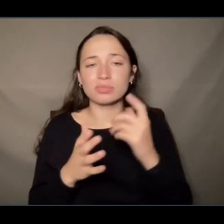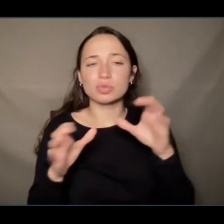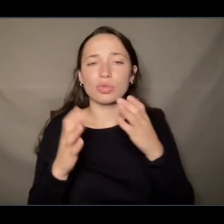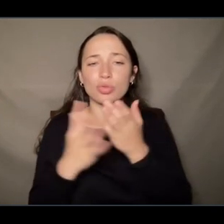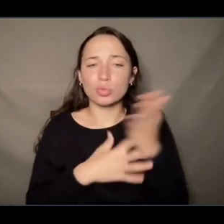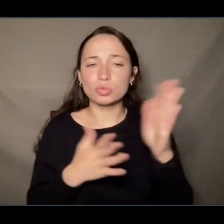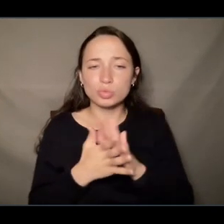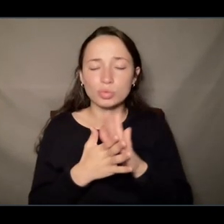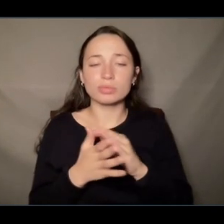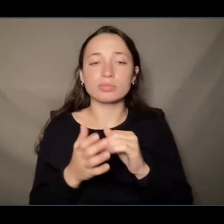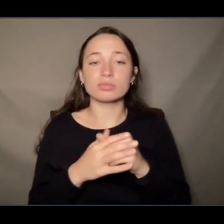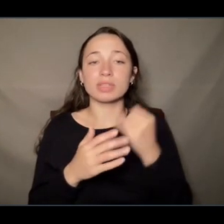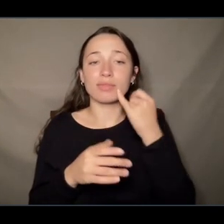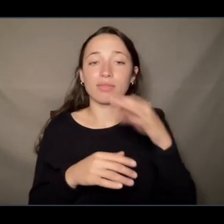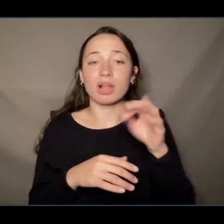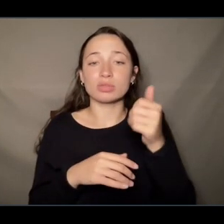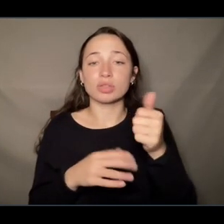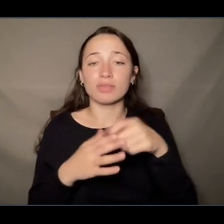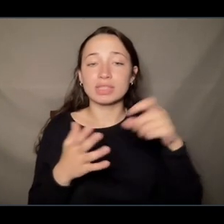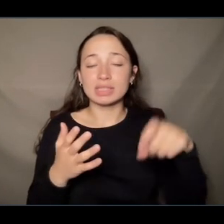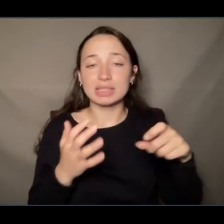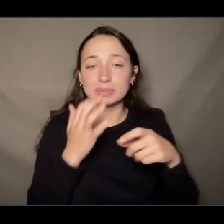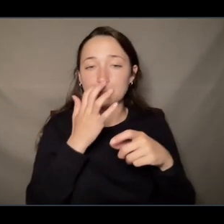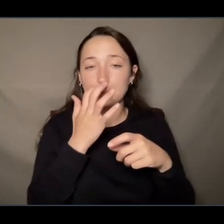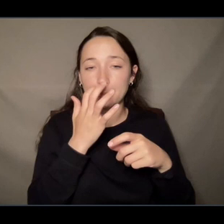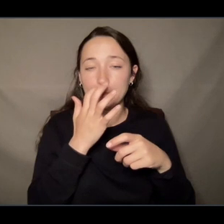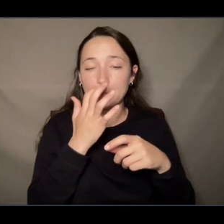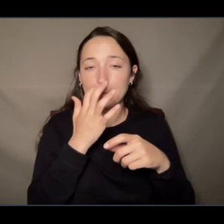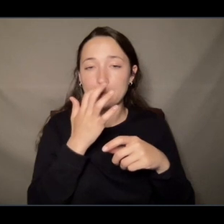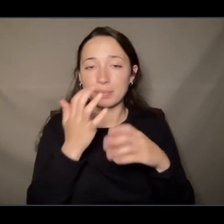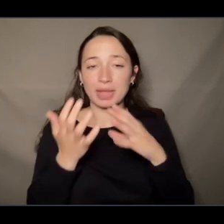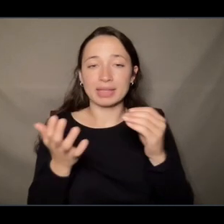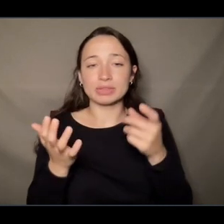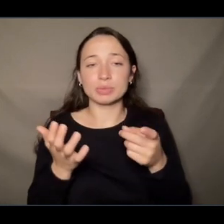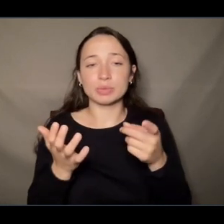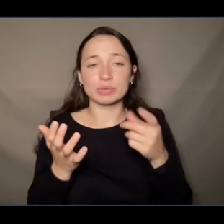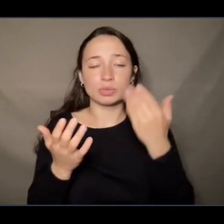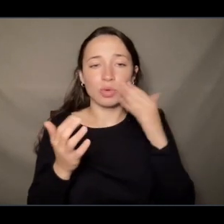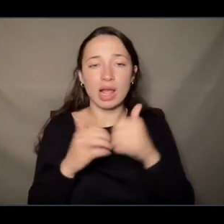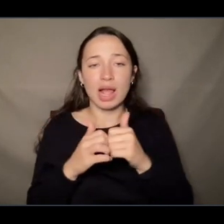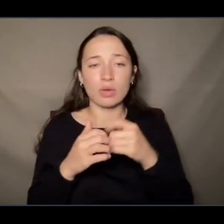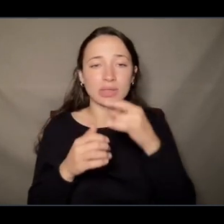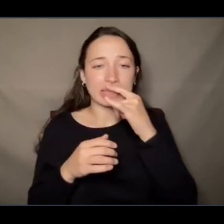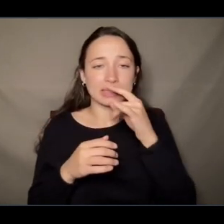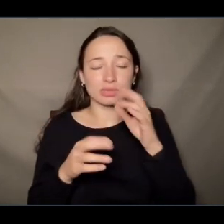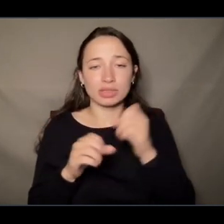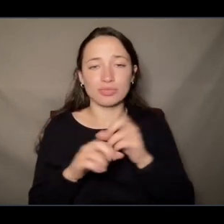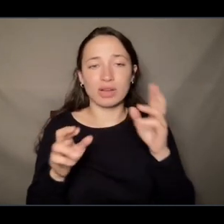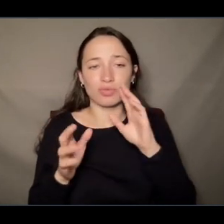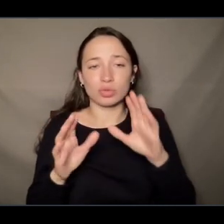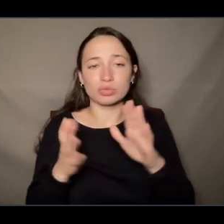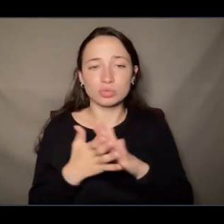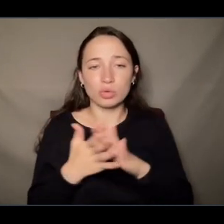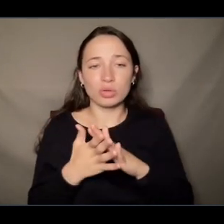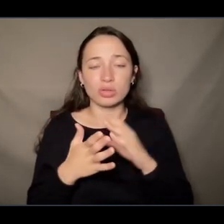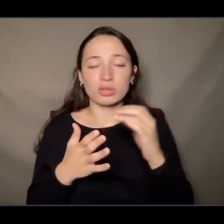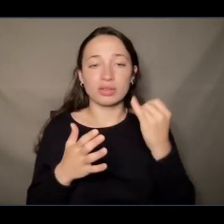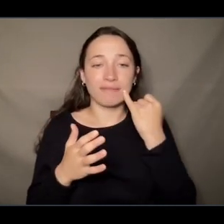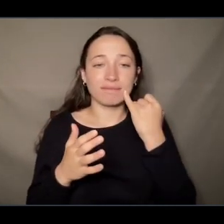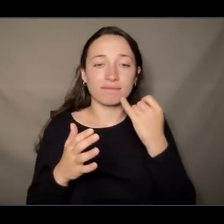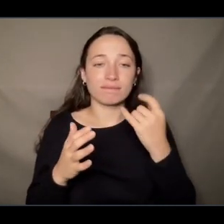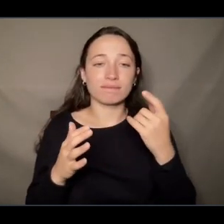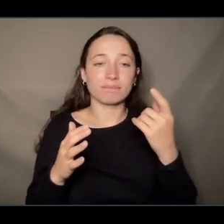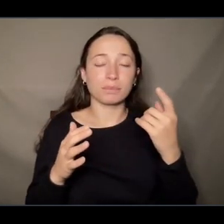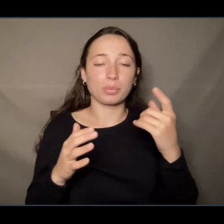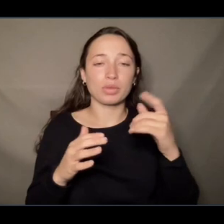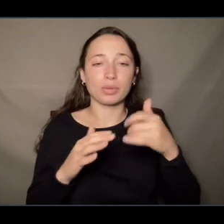their school. So if you find yourself in need and you don't know how the kids are going to get ready for school, or whether